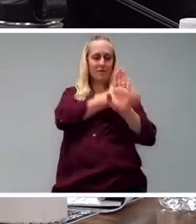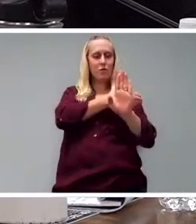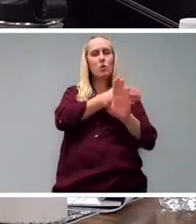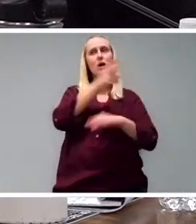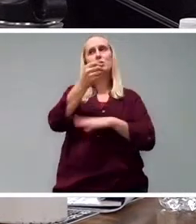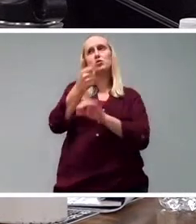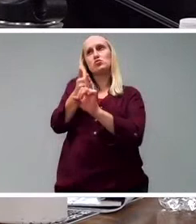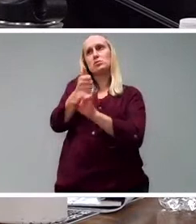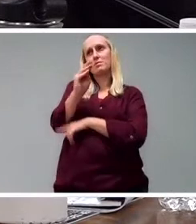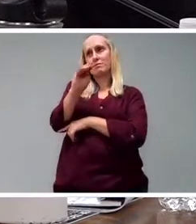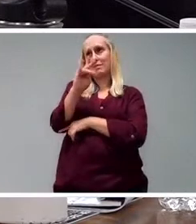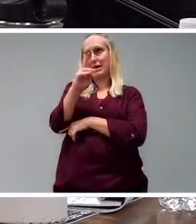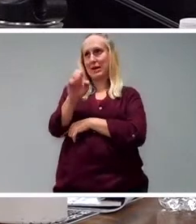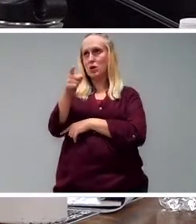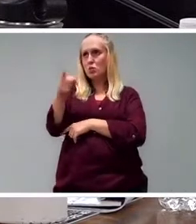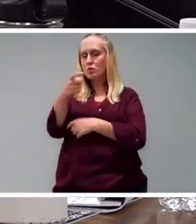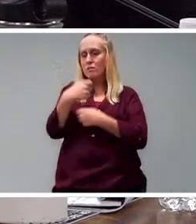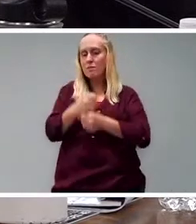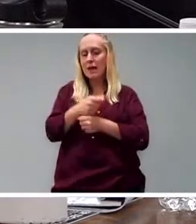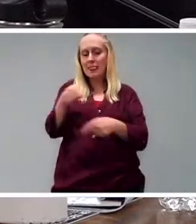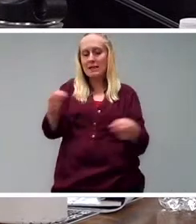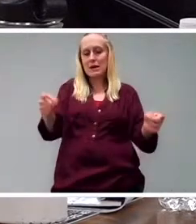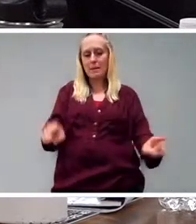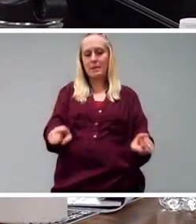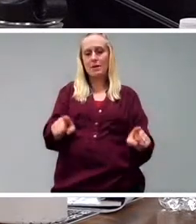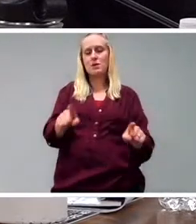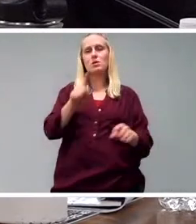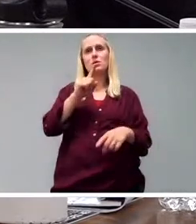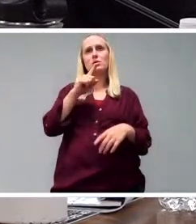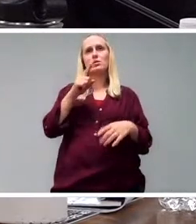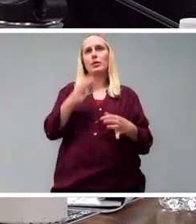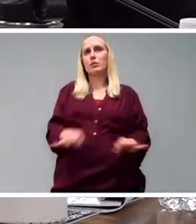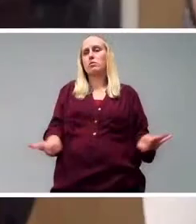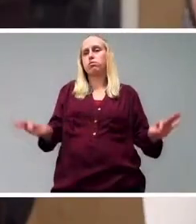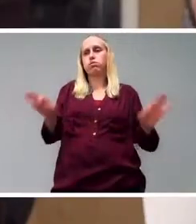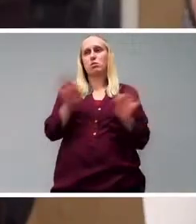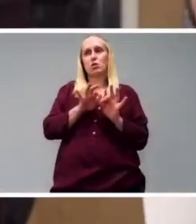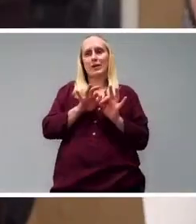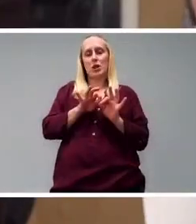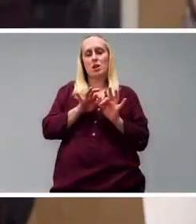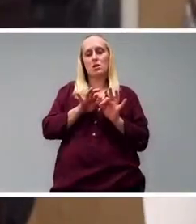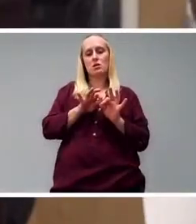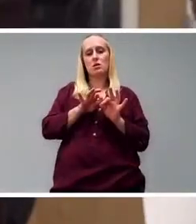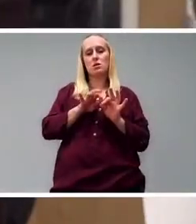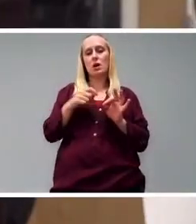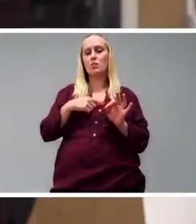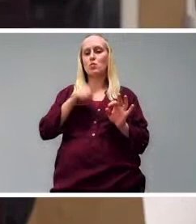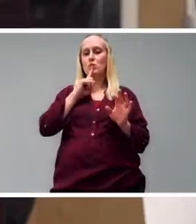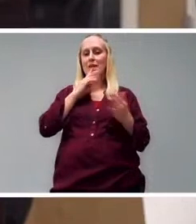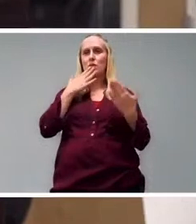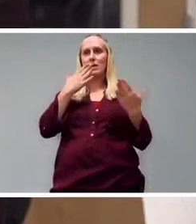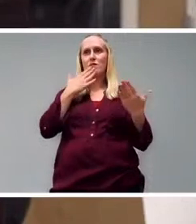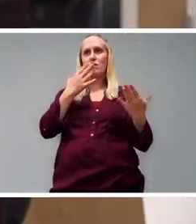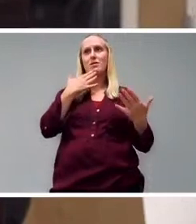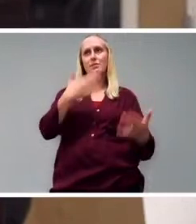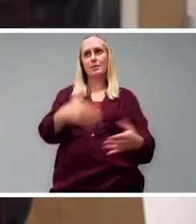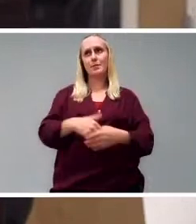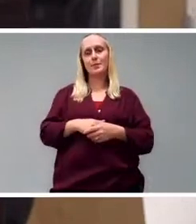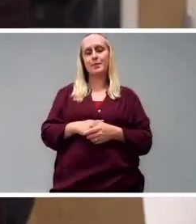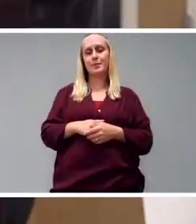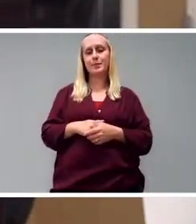done to make this happen. It's really, it's critical, and I'm really grateful, so thank you. Thank